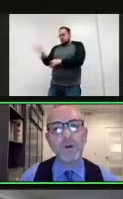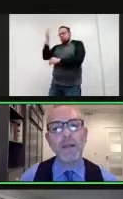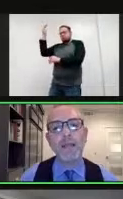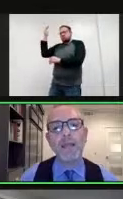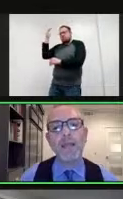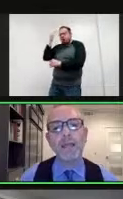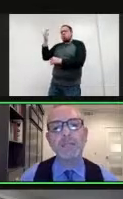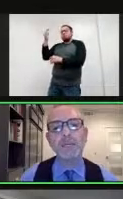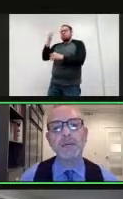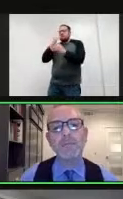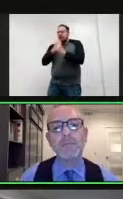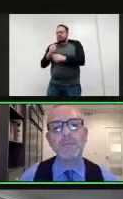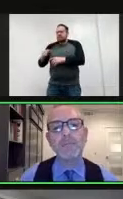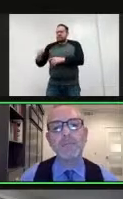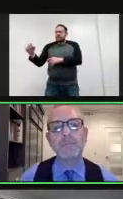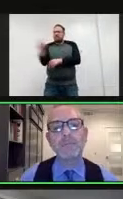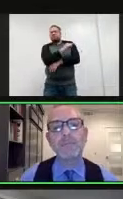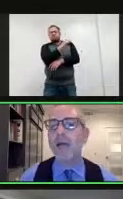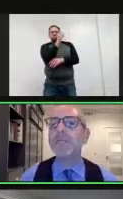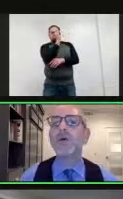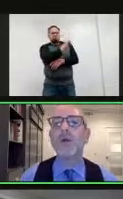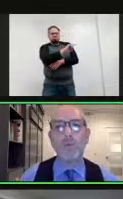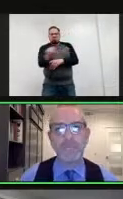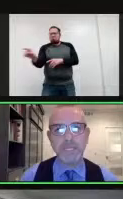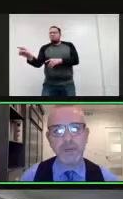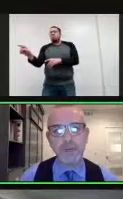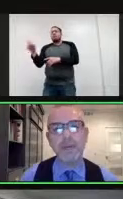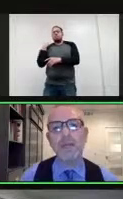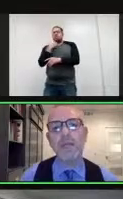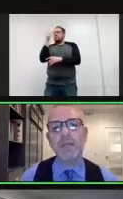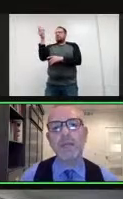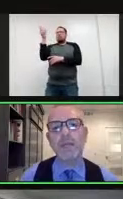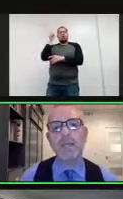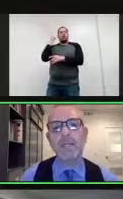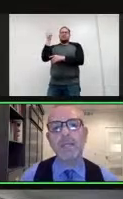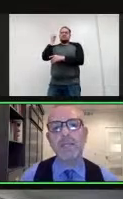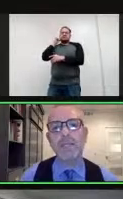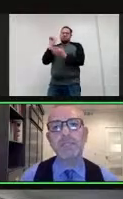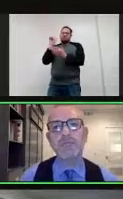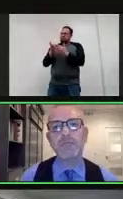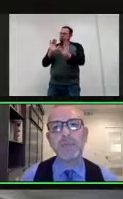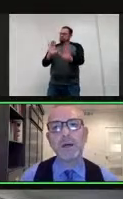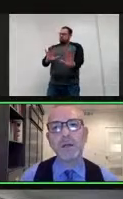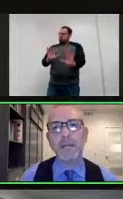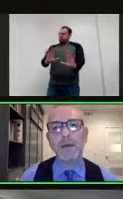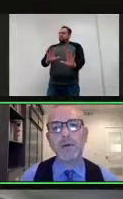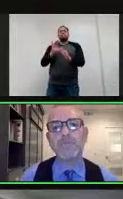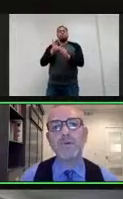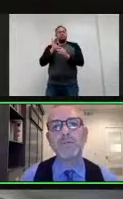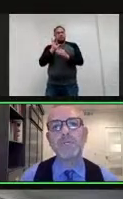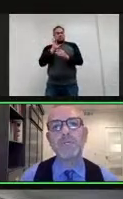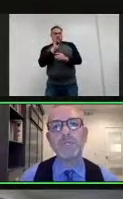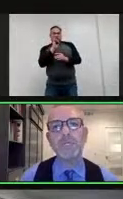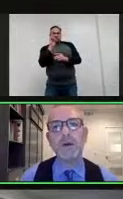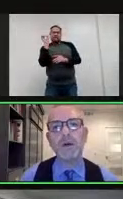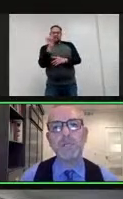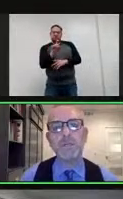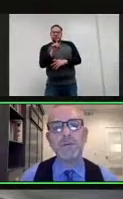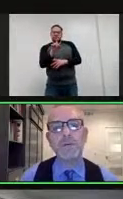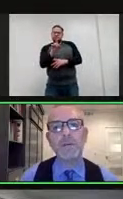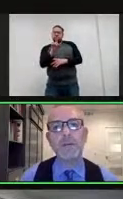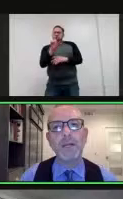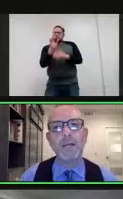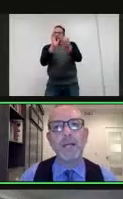for. And that we don't always hear. And I think that needs to really be called out. Folks see